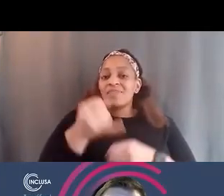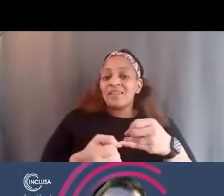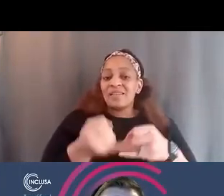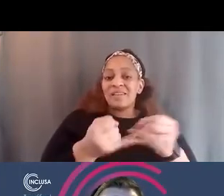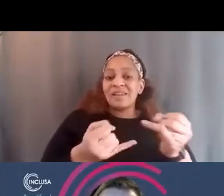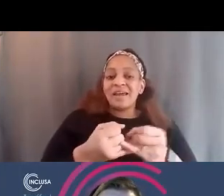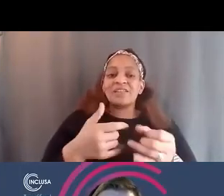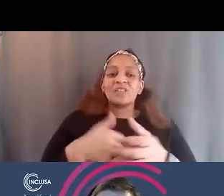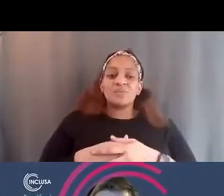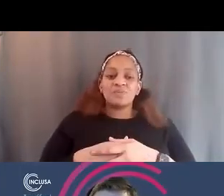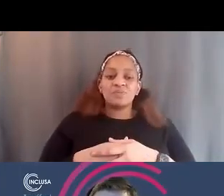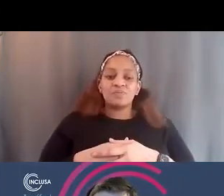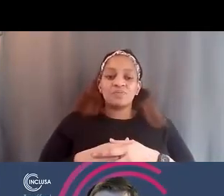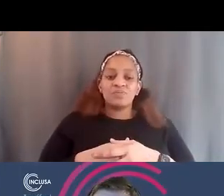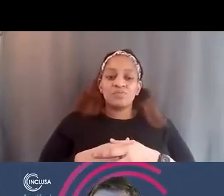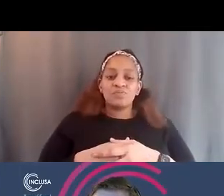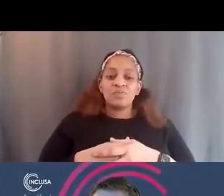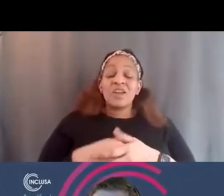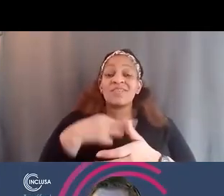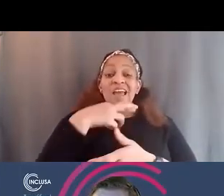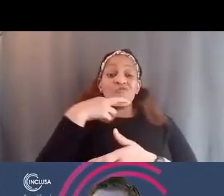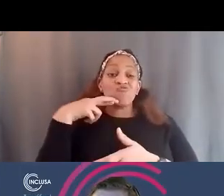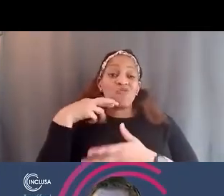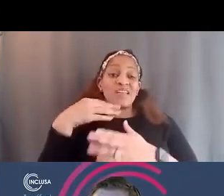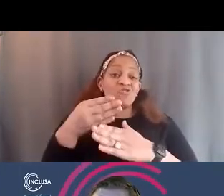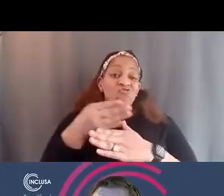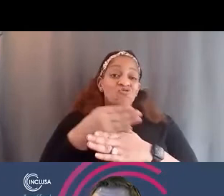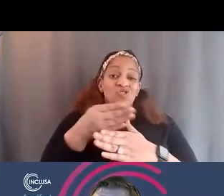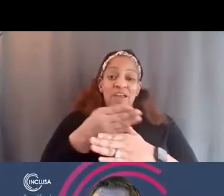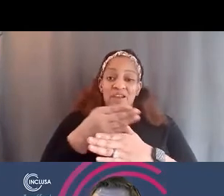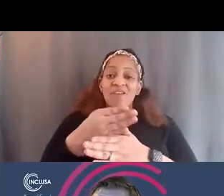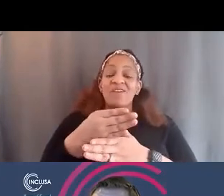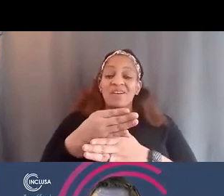have really within the model, the ability for